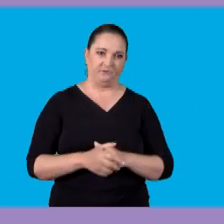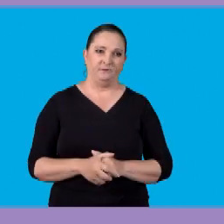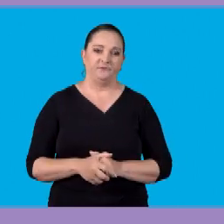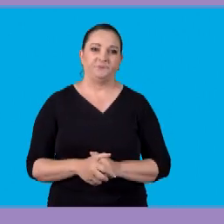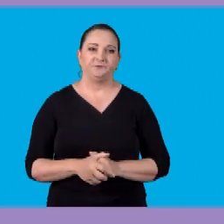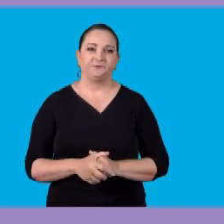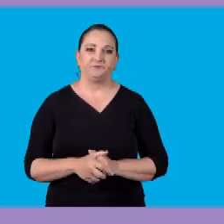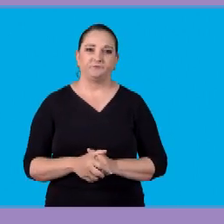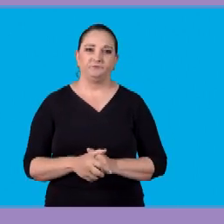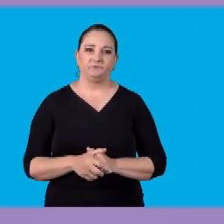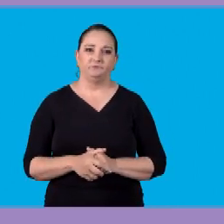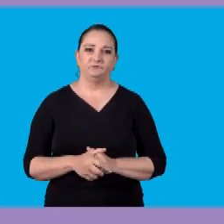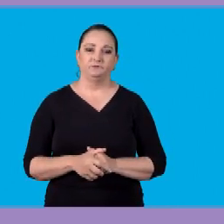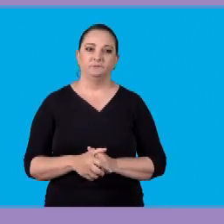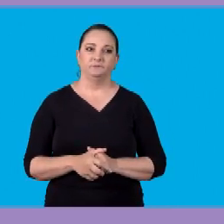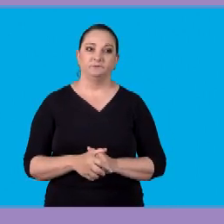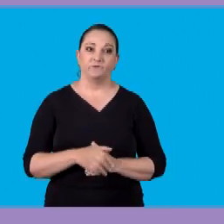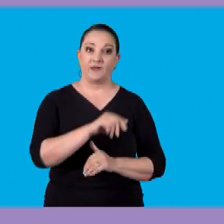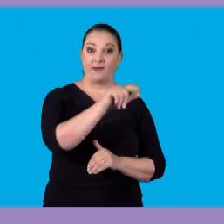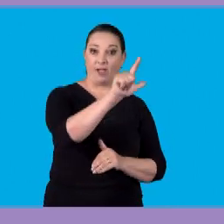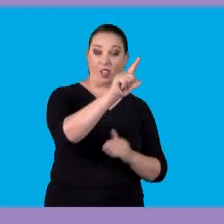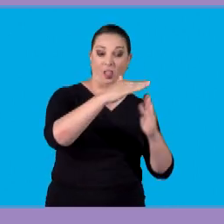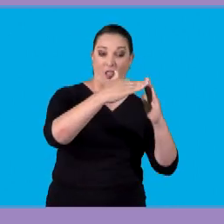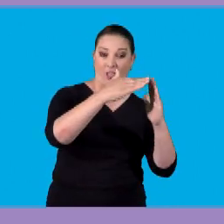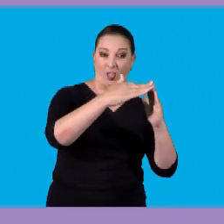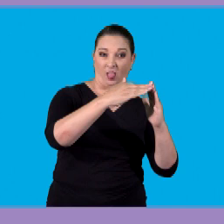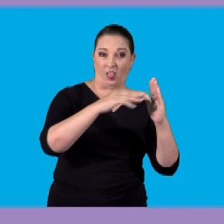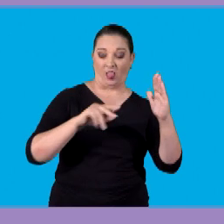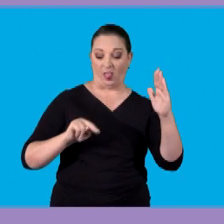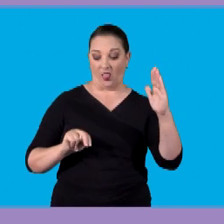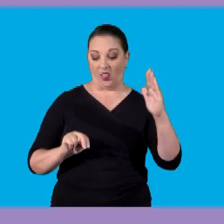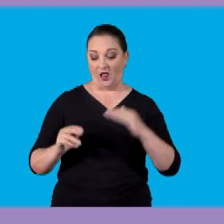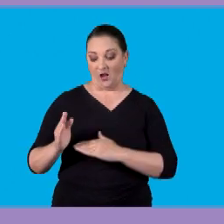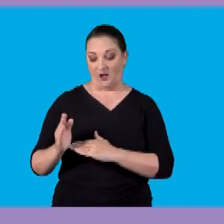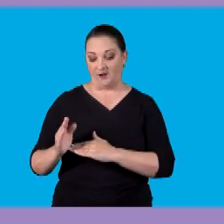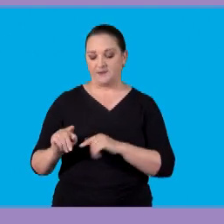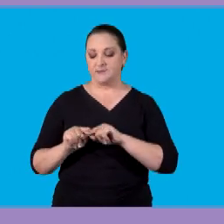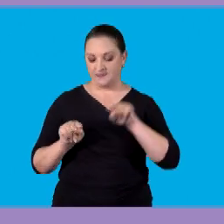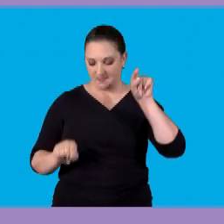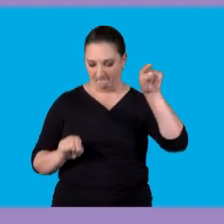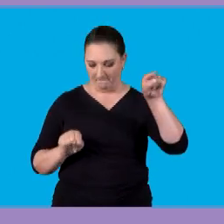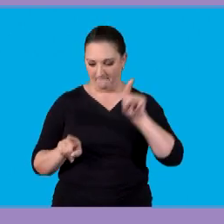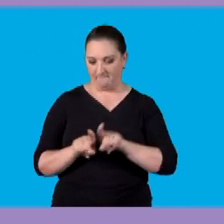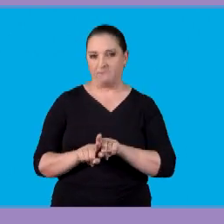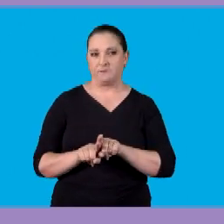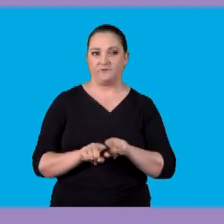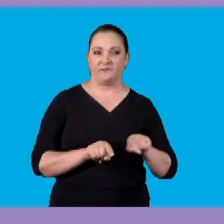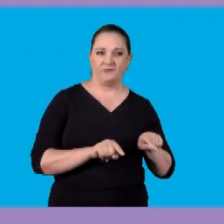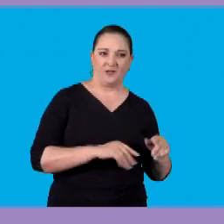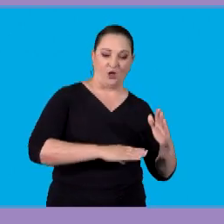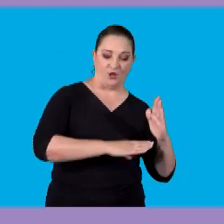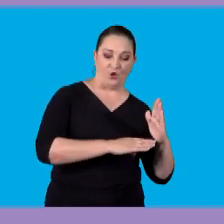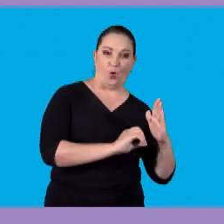are equal, and angle L and angle N, they are also equal.